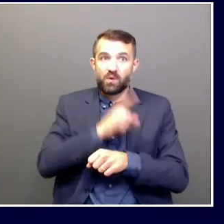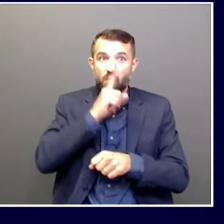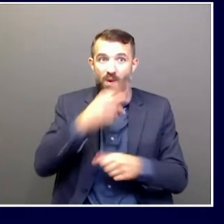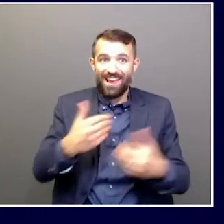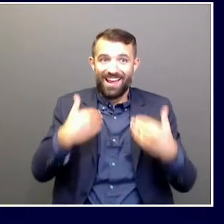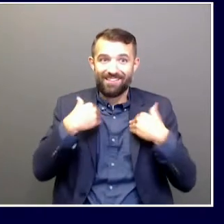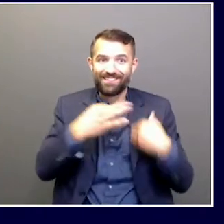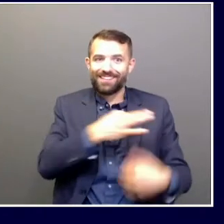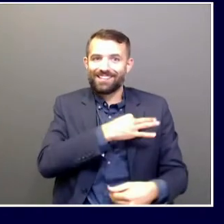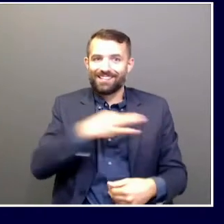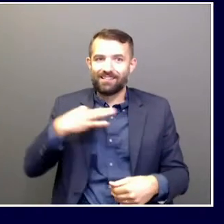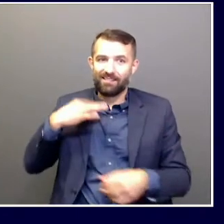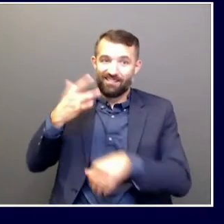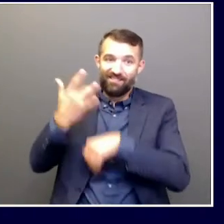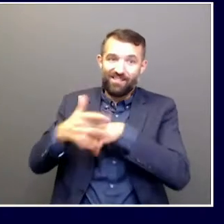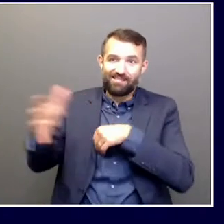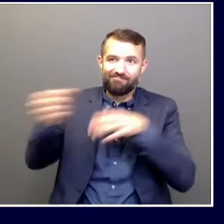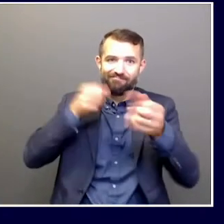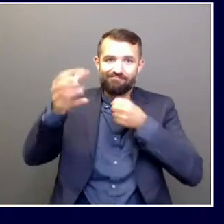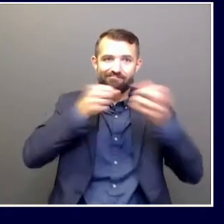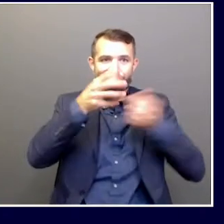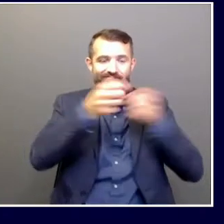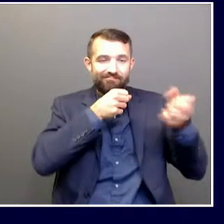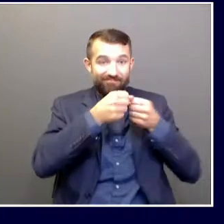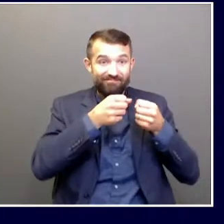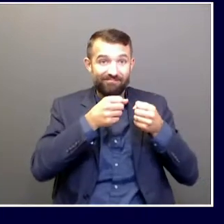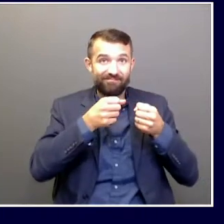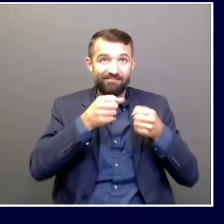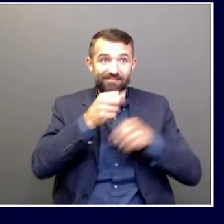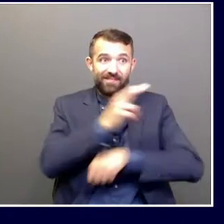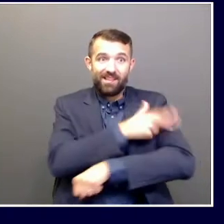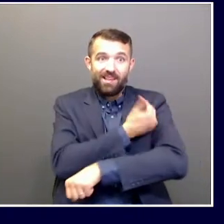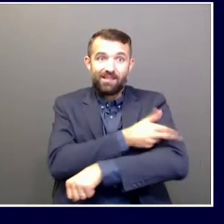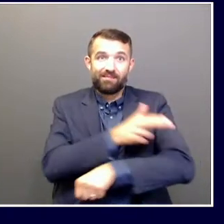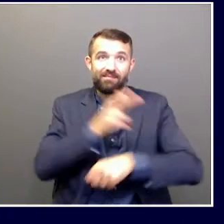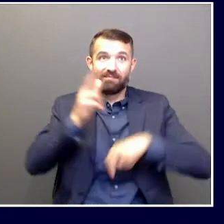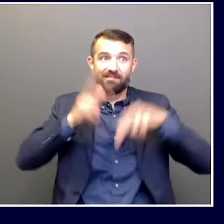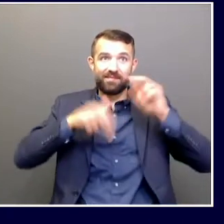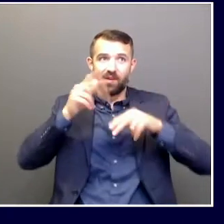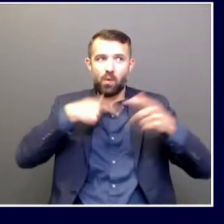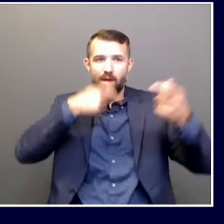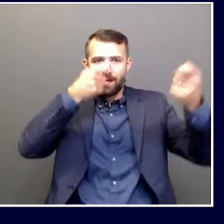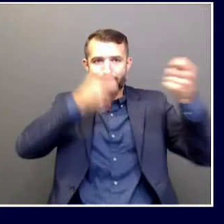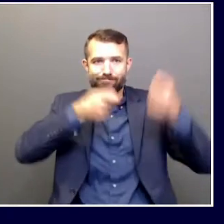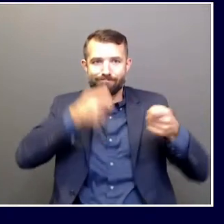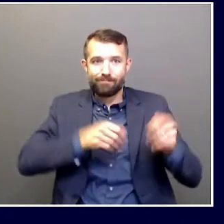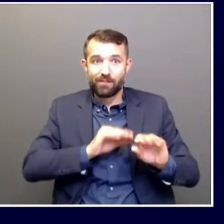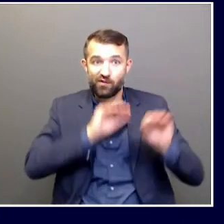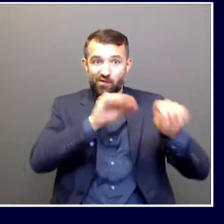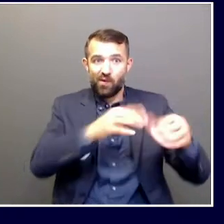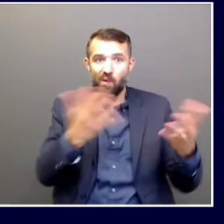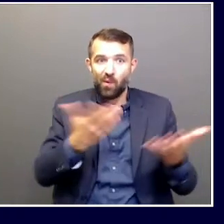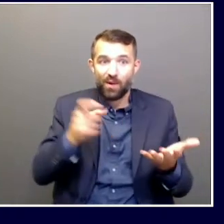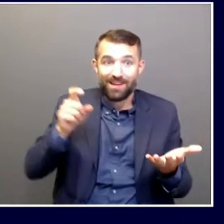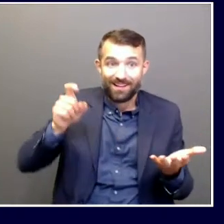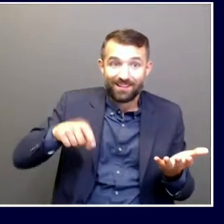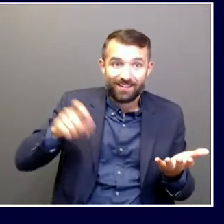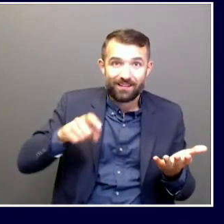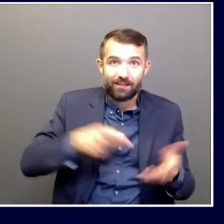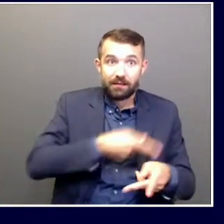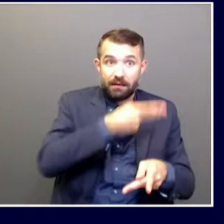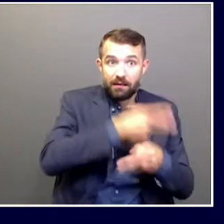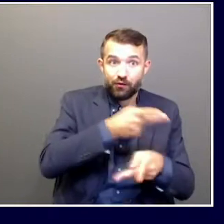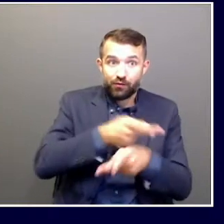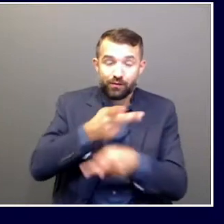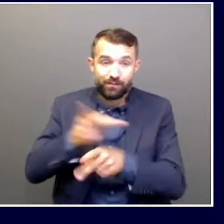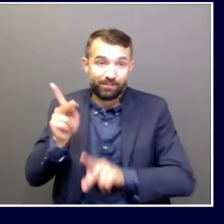were adapting those sites to the potential needs of COVID or non-COVID patients, whichever the circumstances required. Those